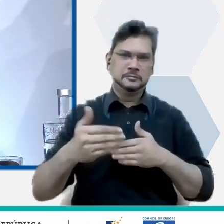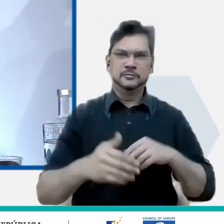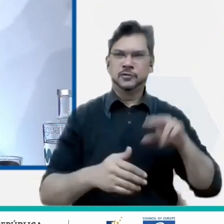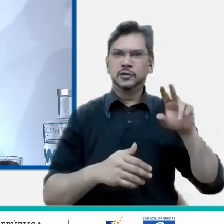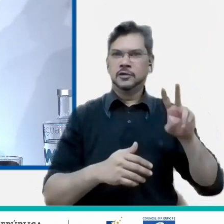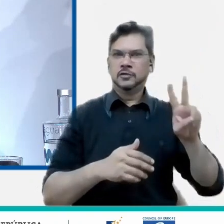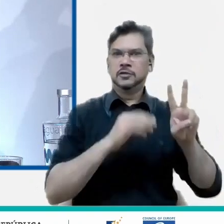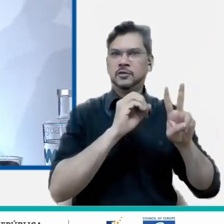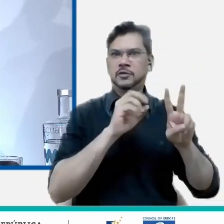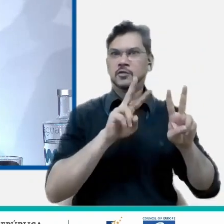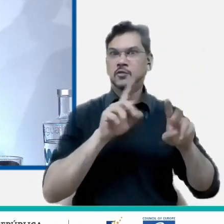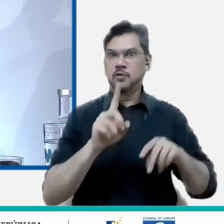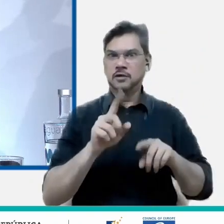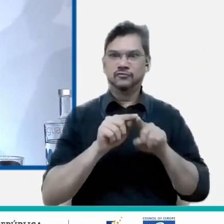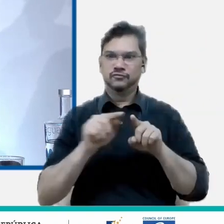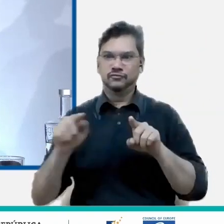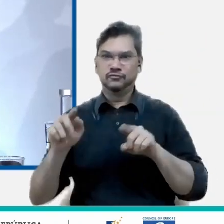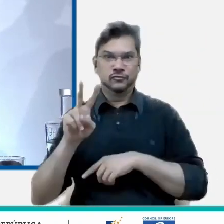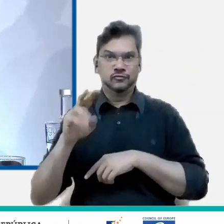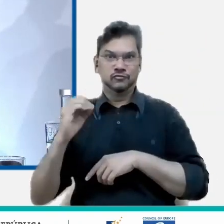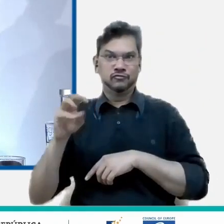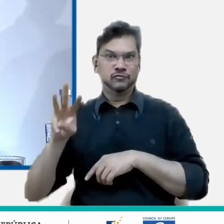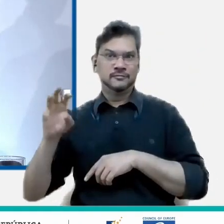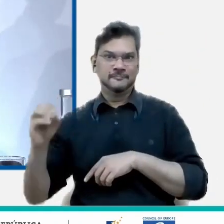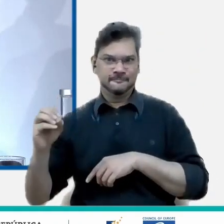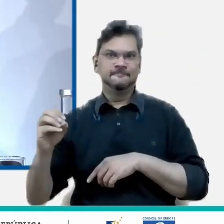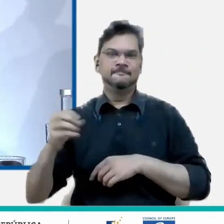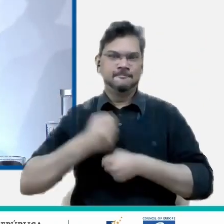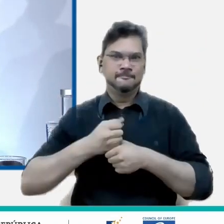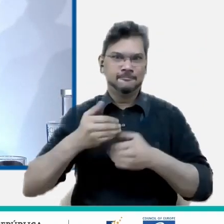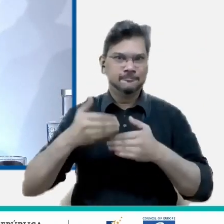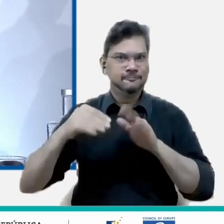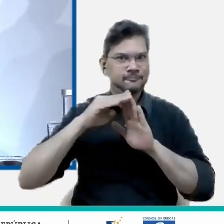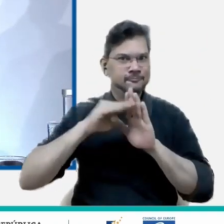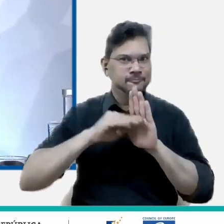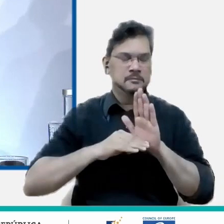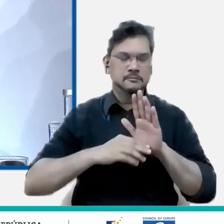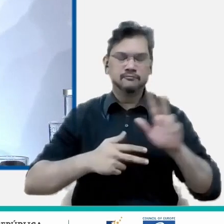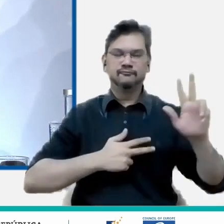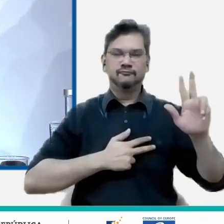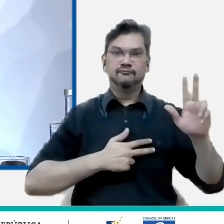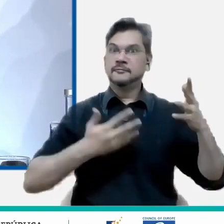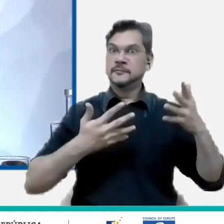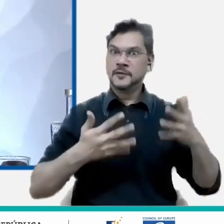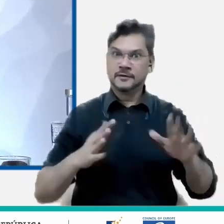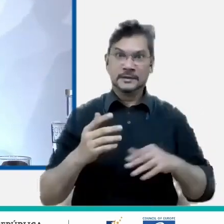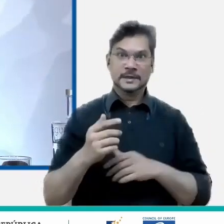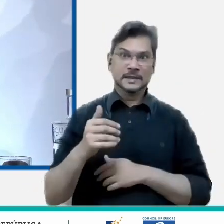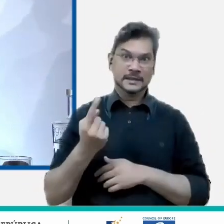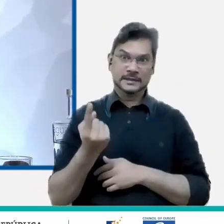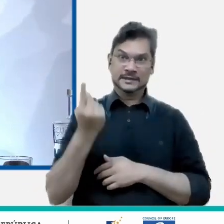2021-2030. The European Forum for Disaster Risk Reduction the roadmap and the pledge is